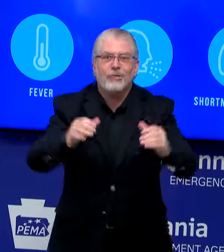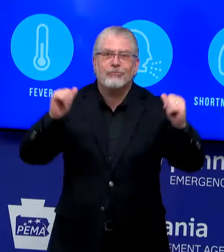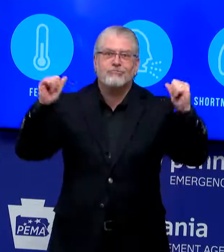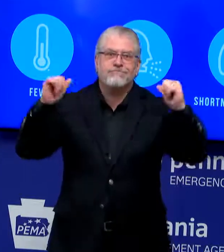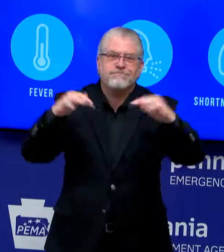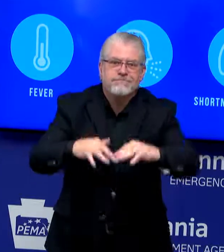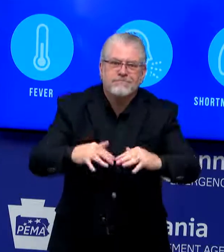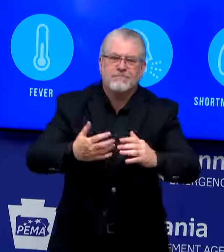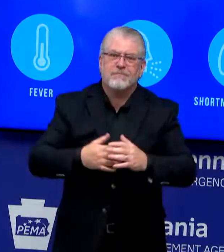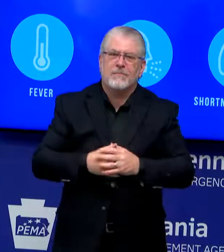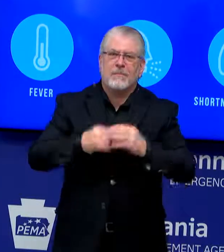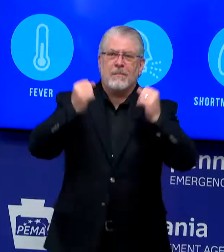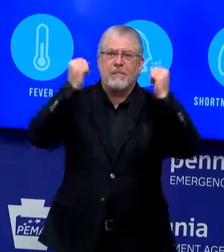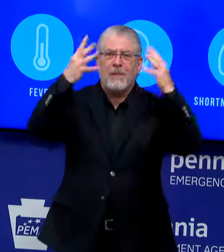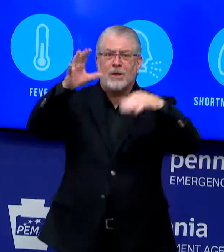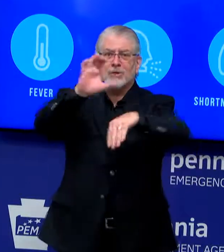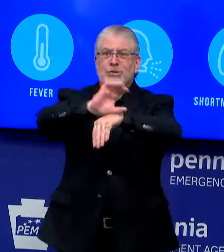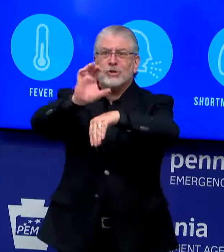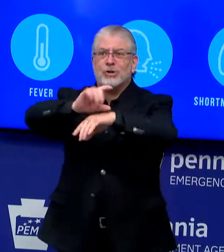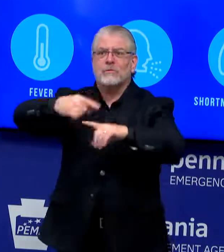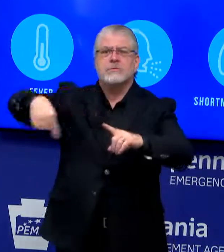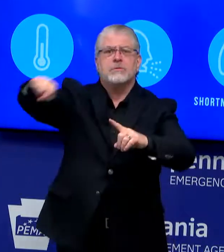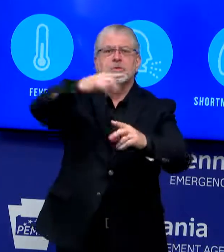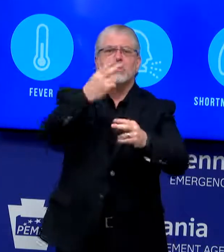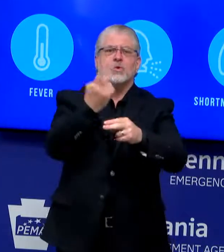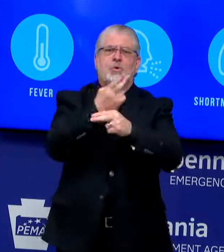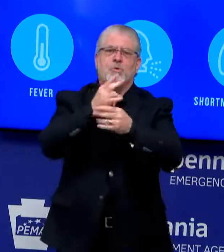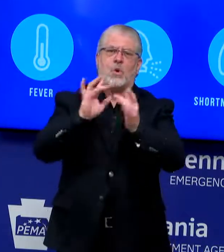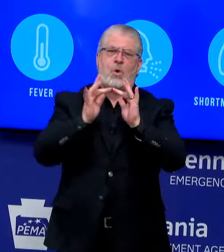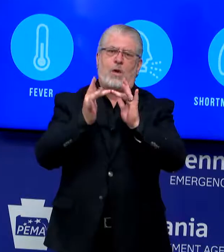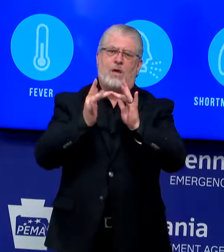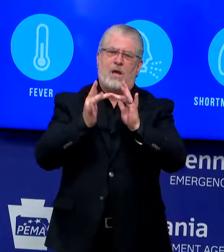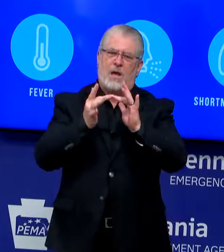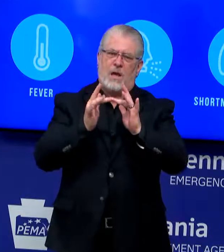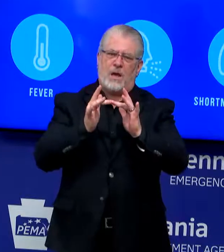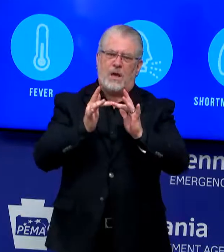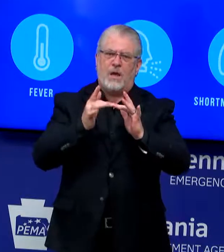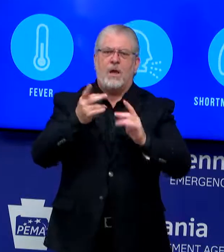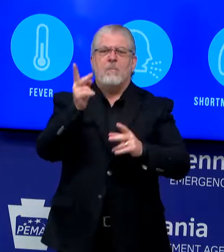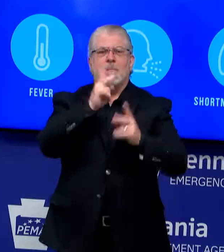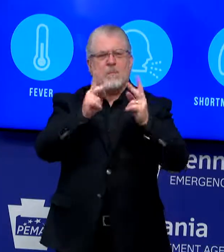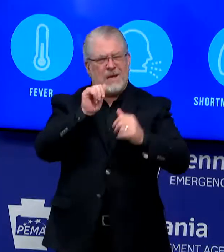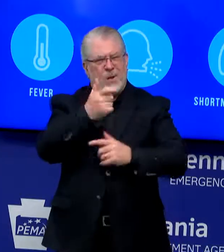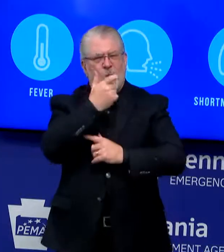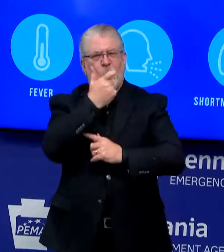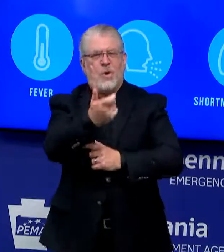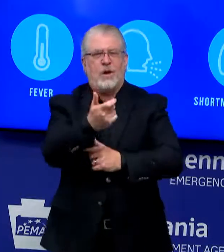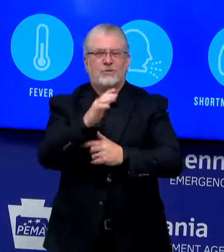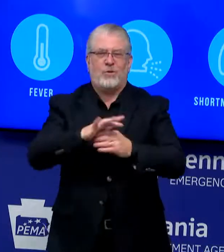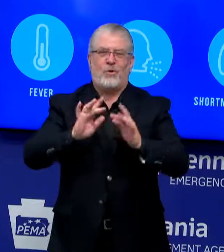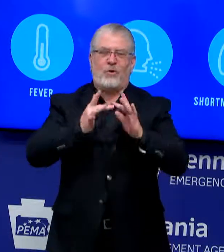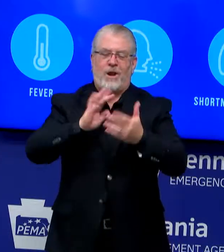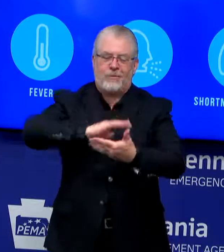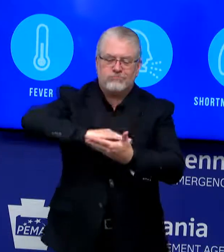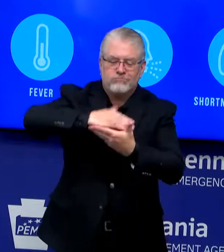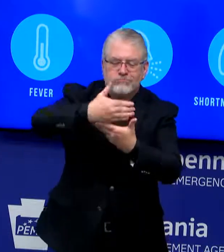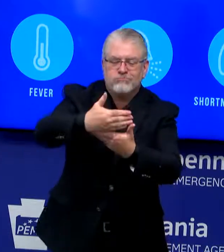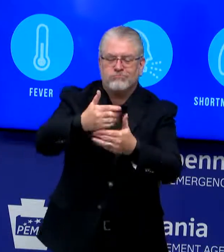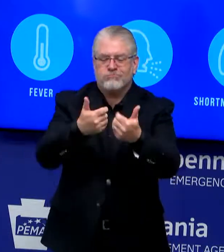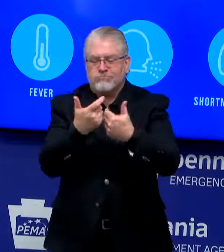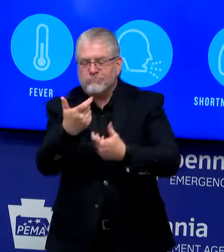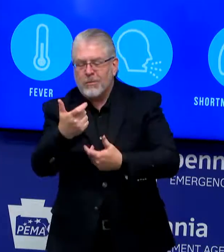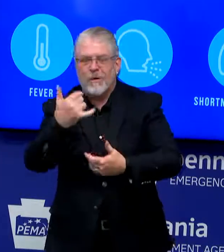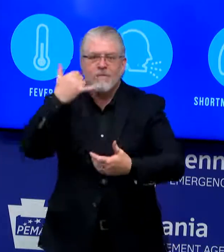online so congregants can watch from home. I've even seen some churches try out hosting services in parking lots, with